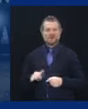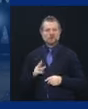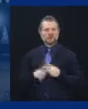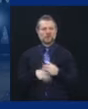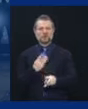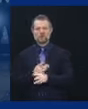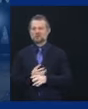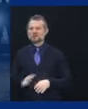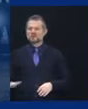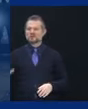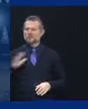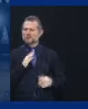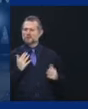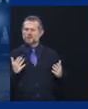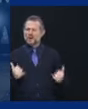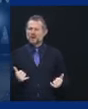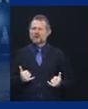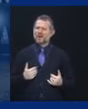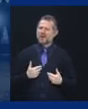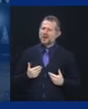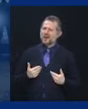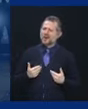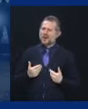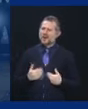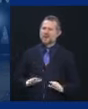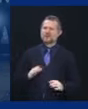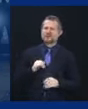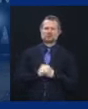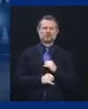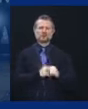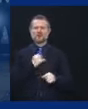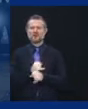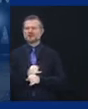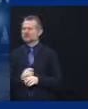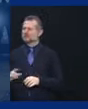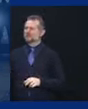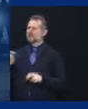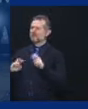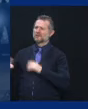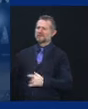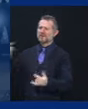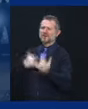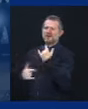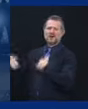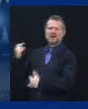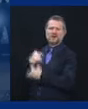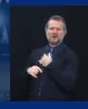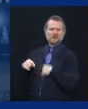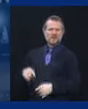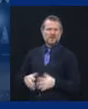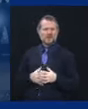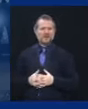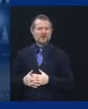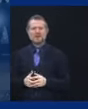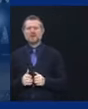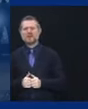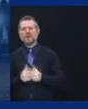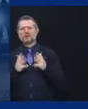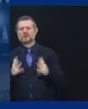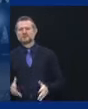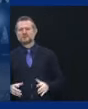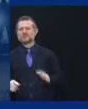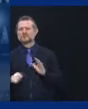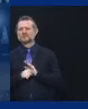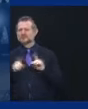allowing international people to fly into our airports without tests?